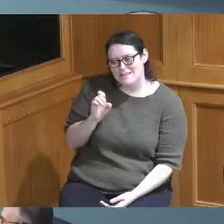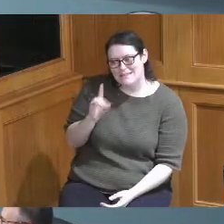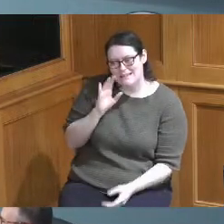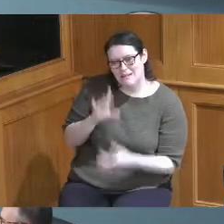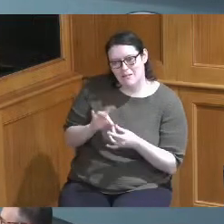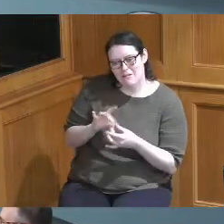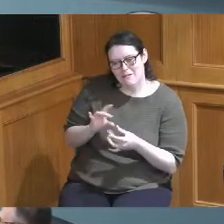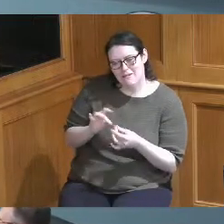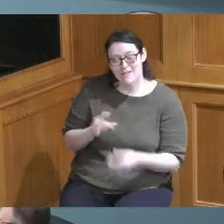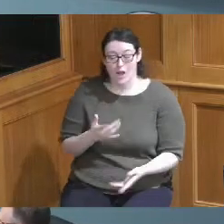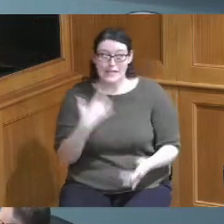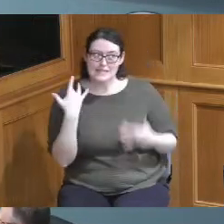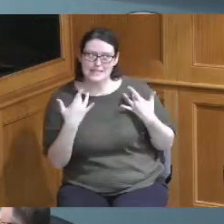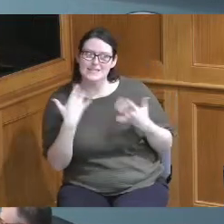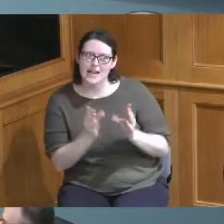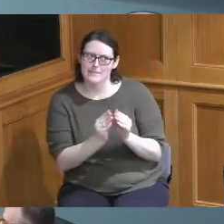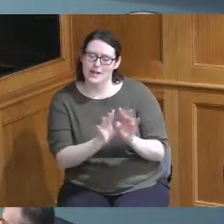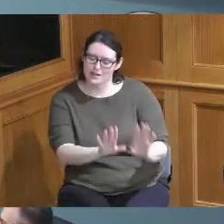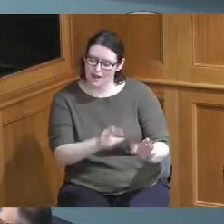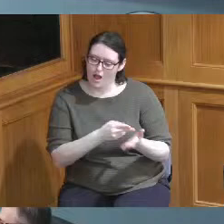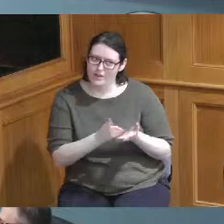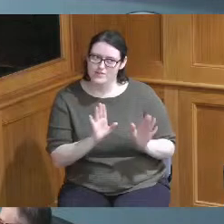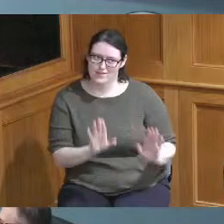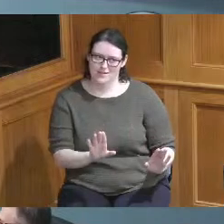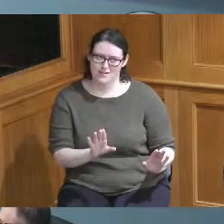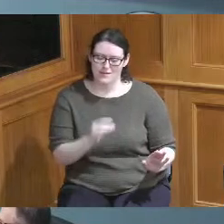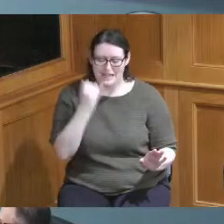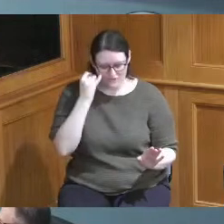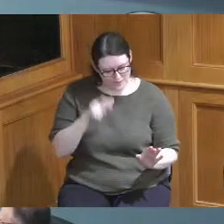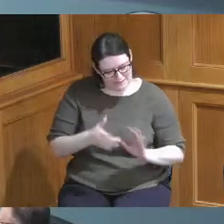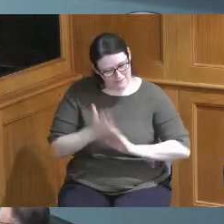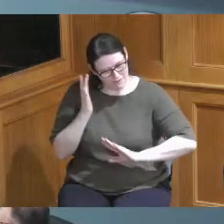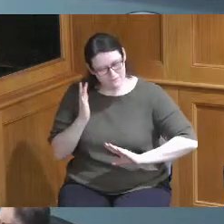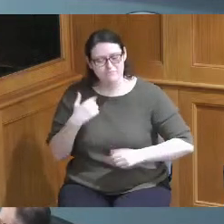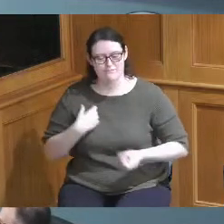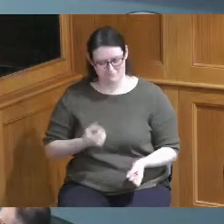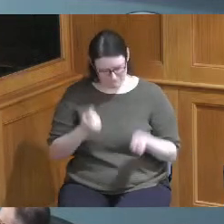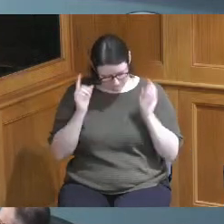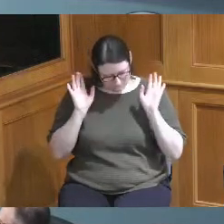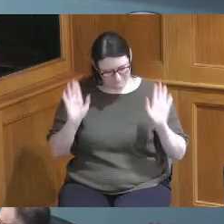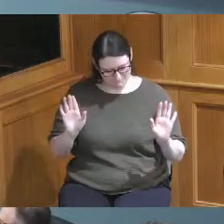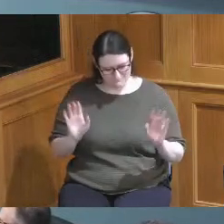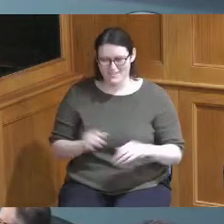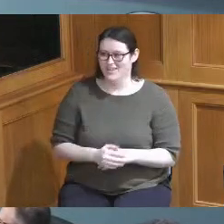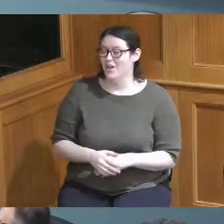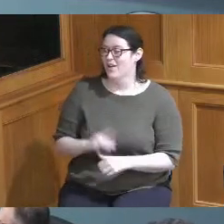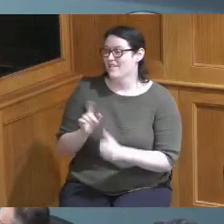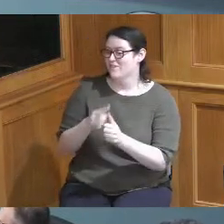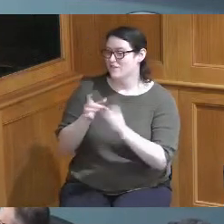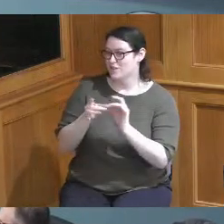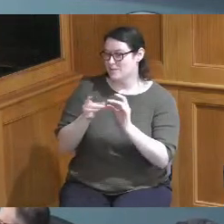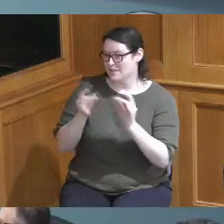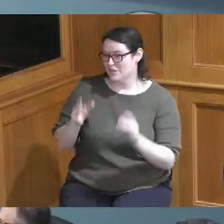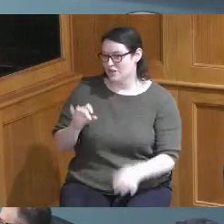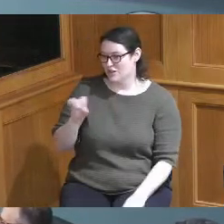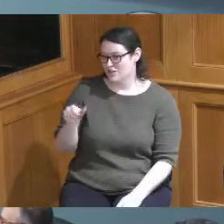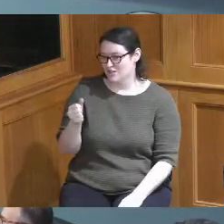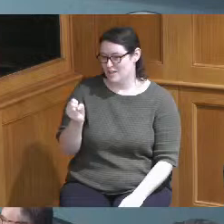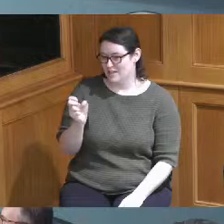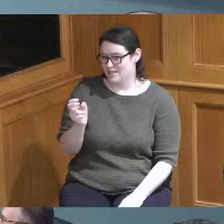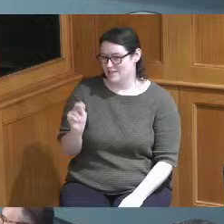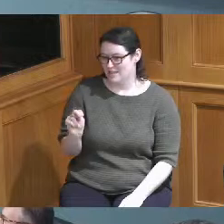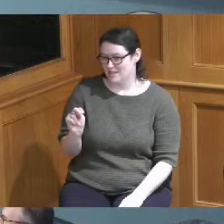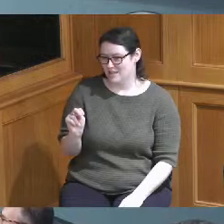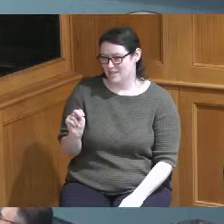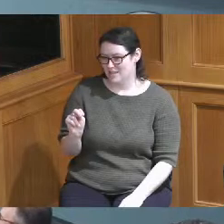goodness. do have an exciting meeting. Yeah. But if you have to go, we understand. Okay, our first speaker is Jason. And